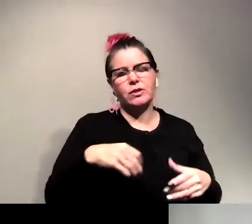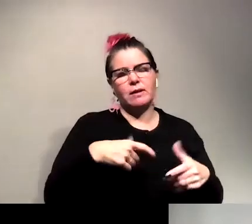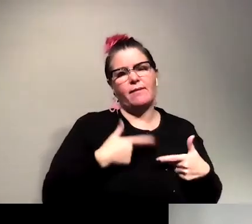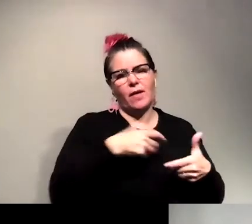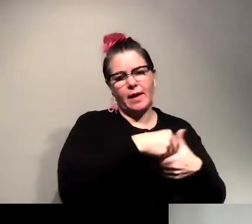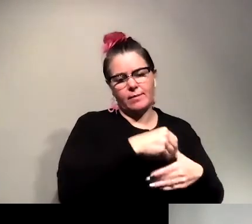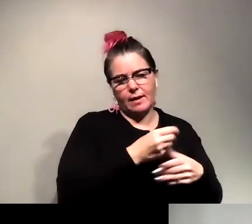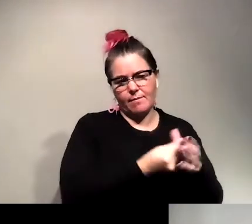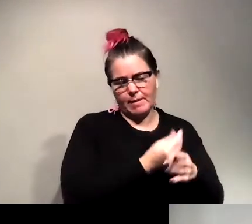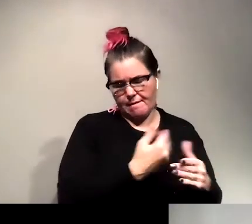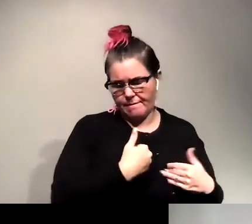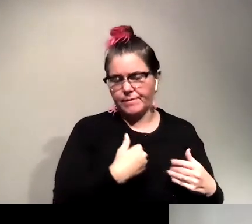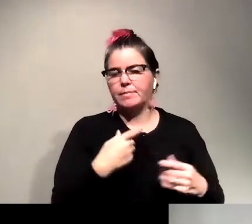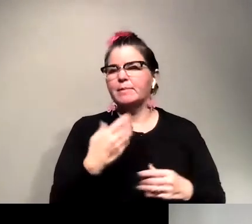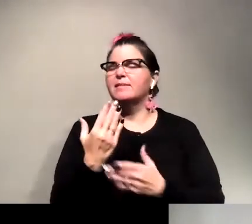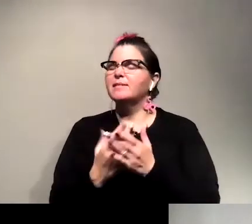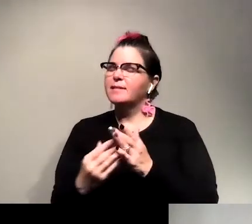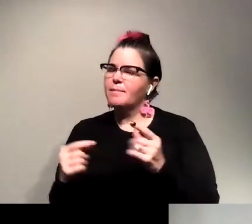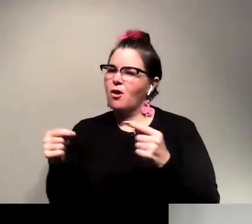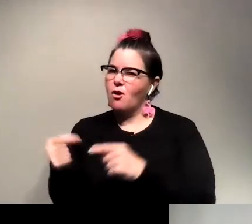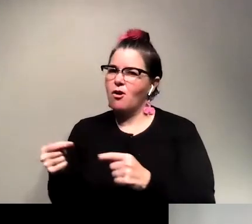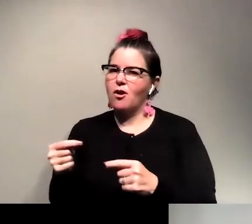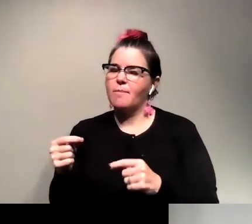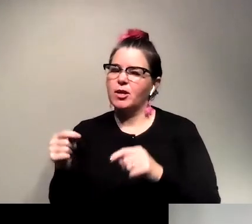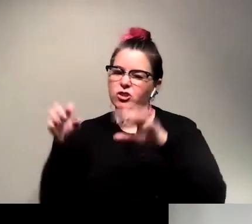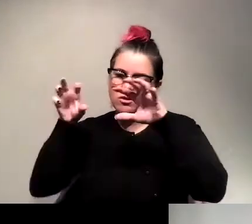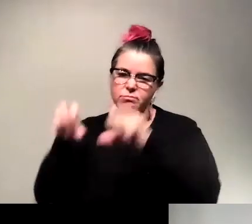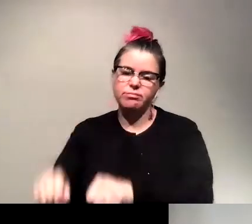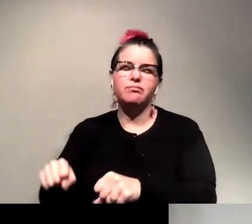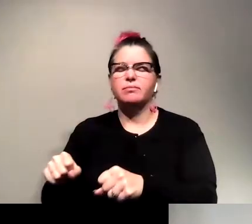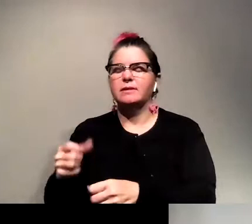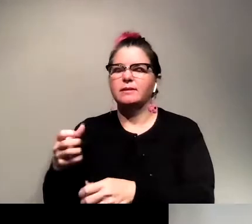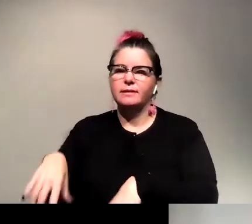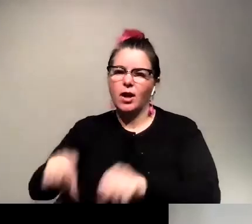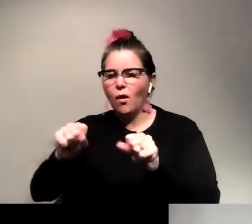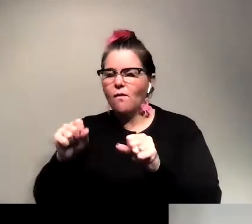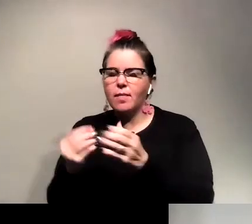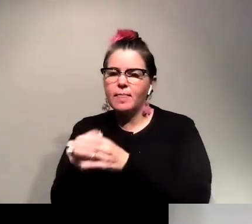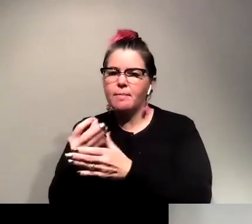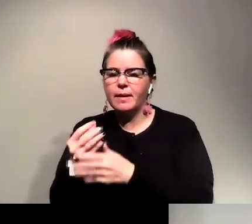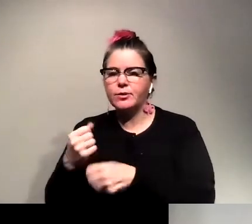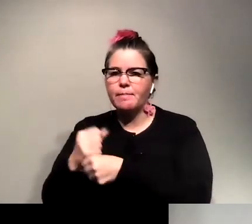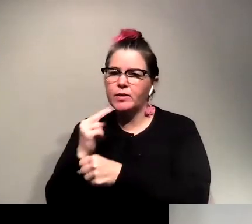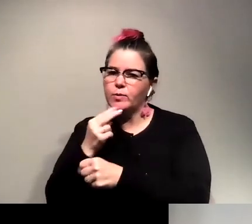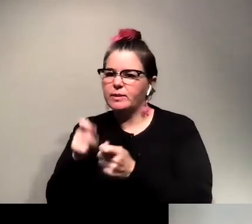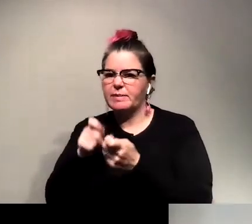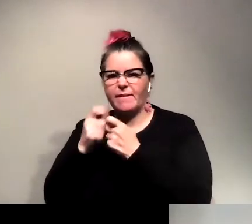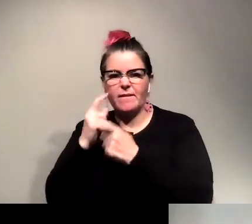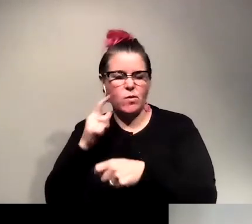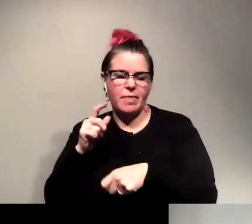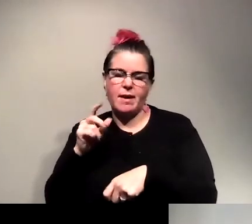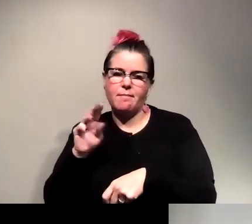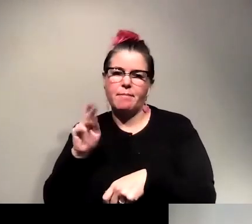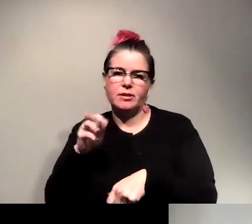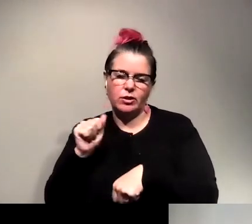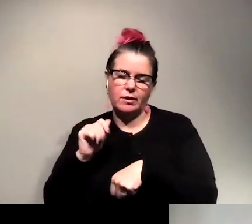there are some that can actually hijack the plant to make nutrients specifically for it. So some folks, maybe if you looked at